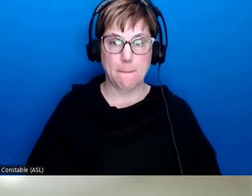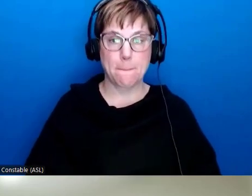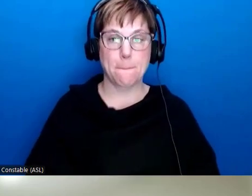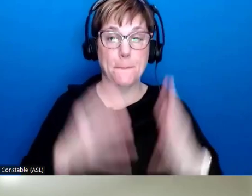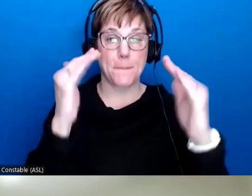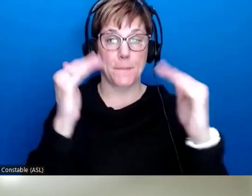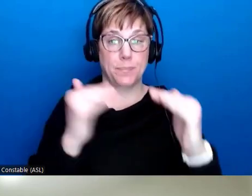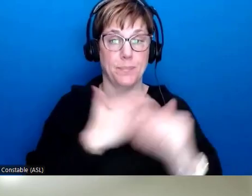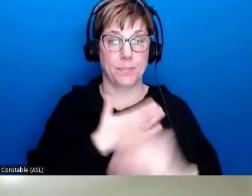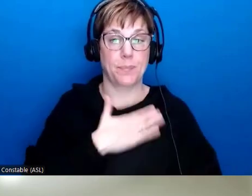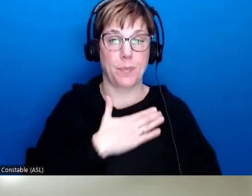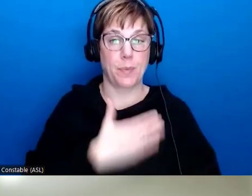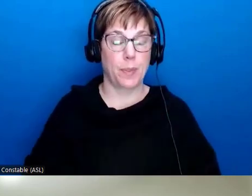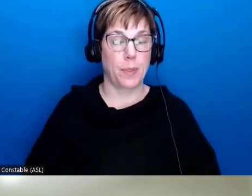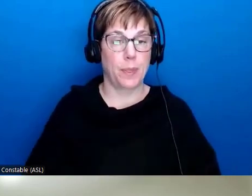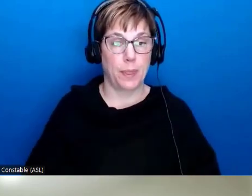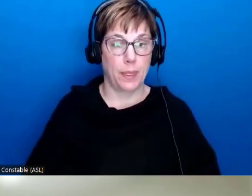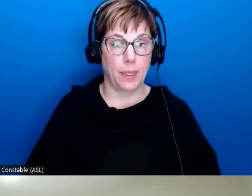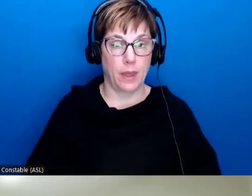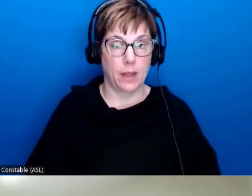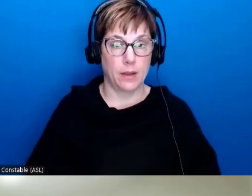slide, please.